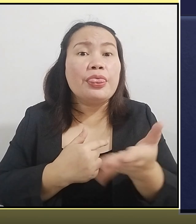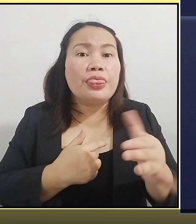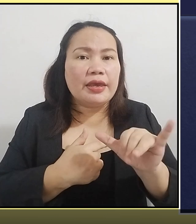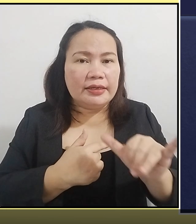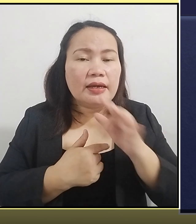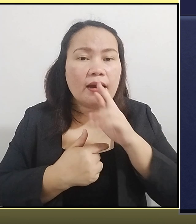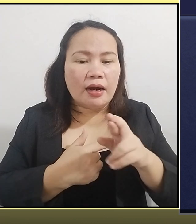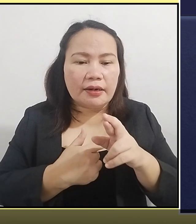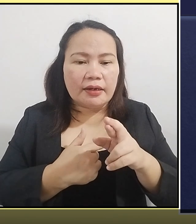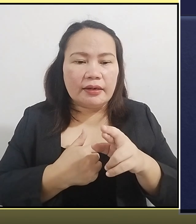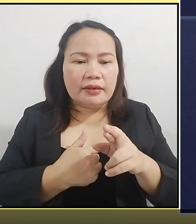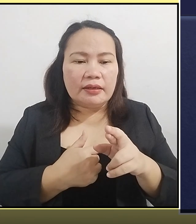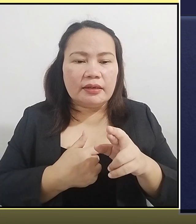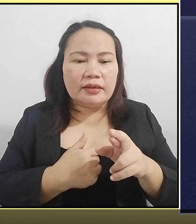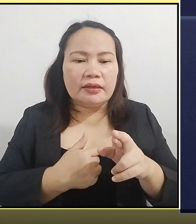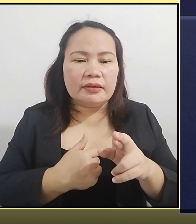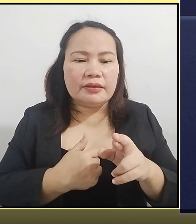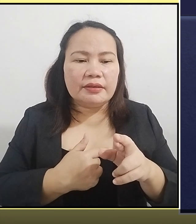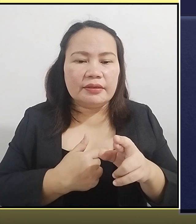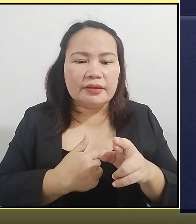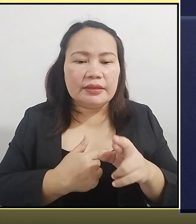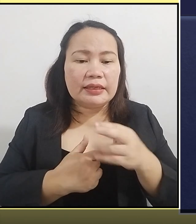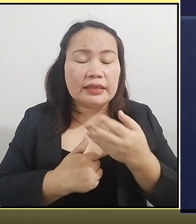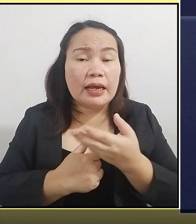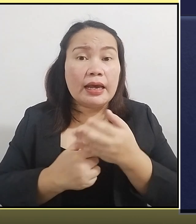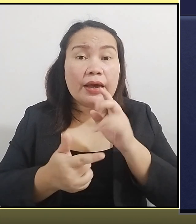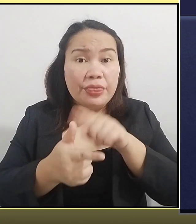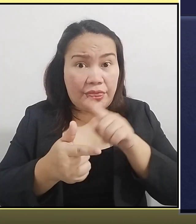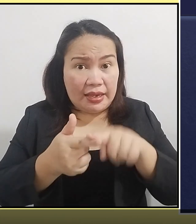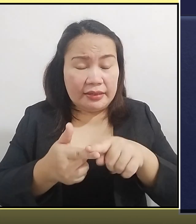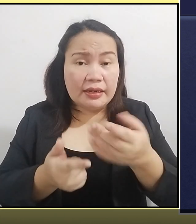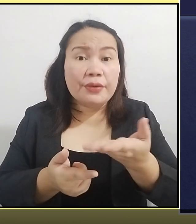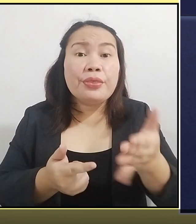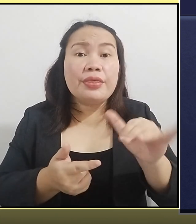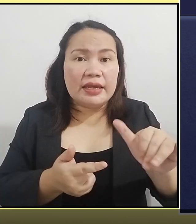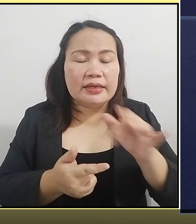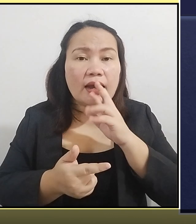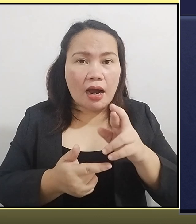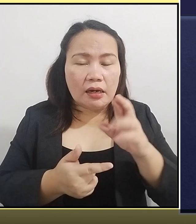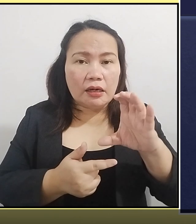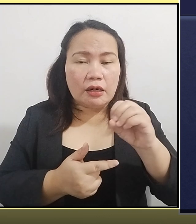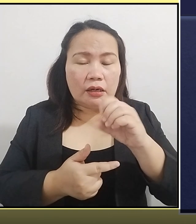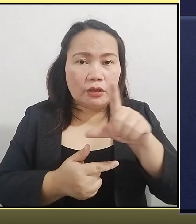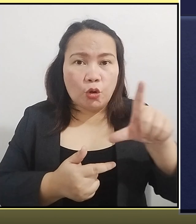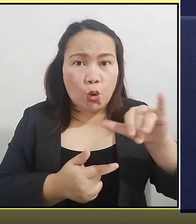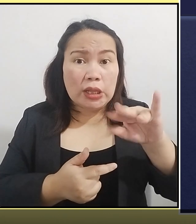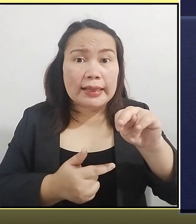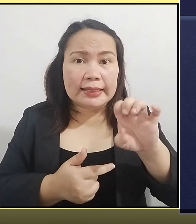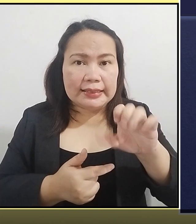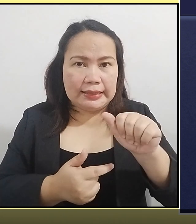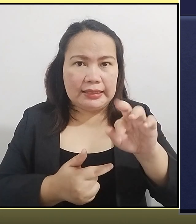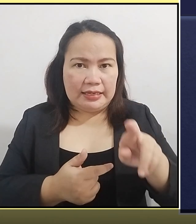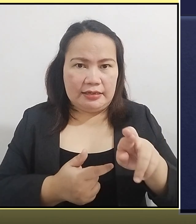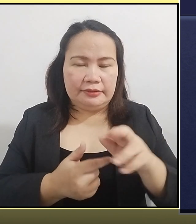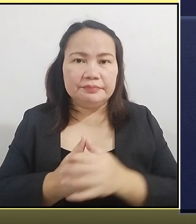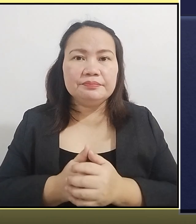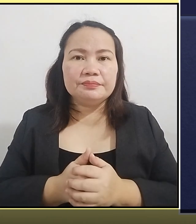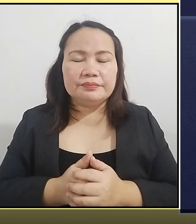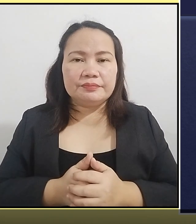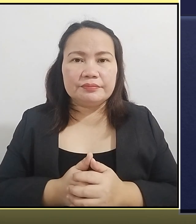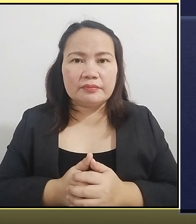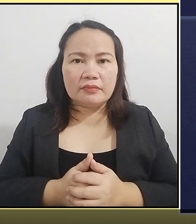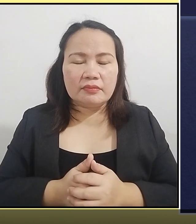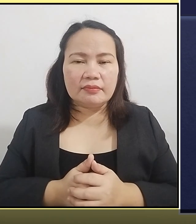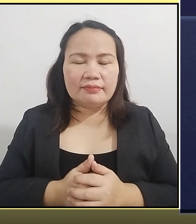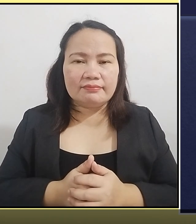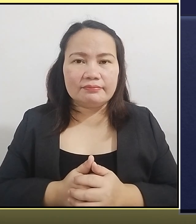nilagay yung points dito kasi meron naman na siyang sinabi na points dito na describe. If the points lie on the same line,